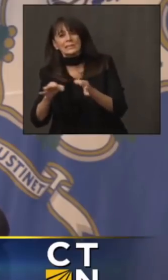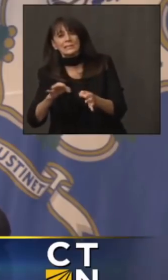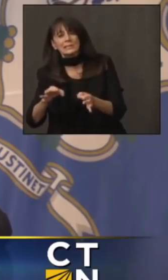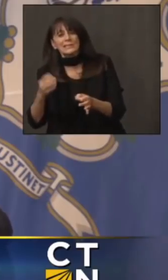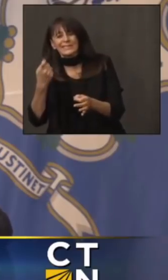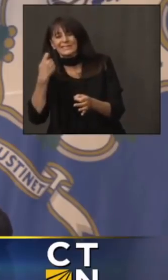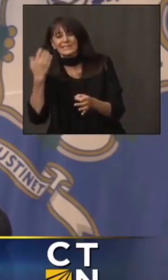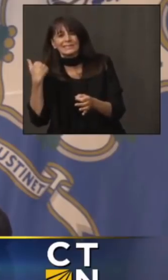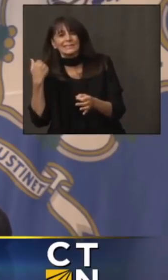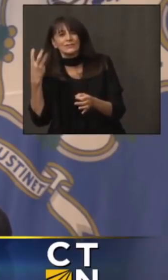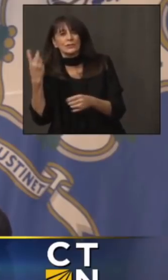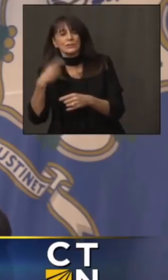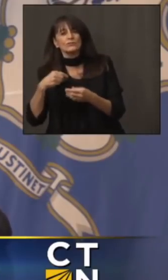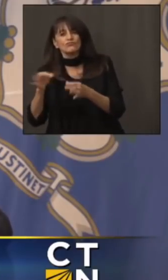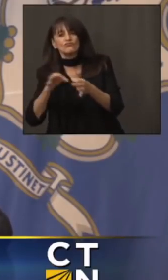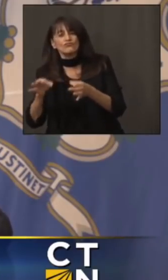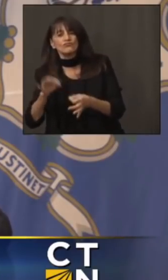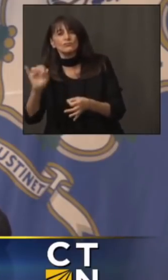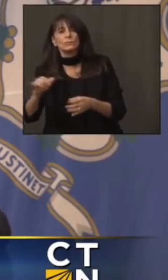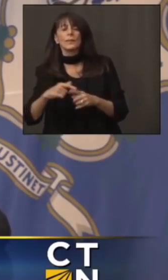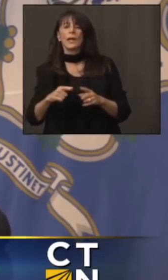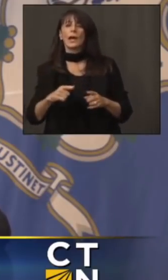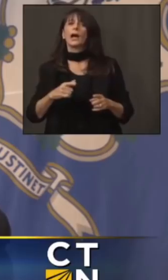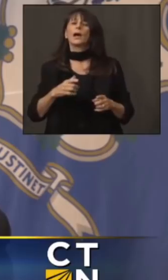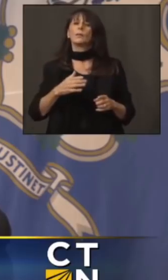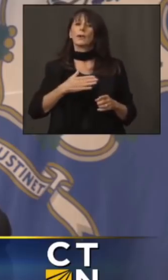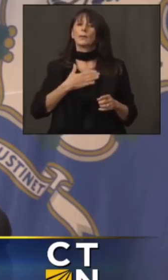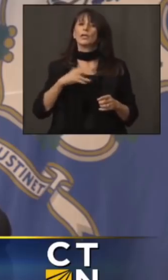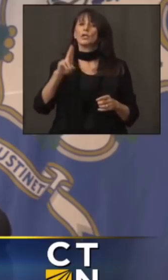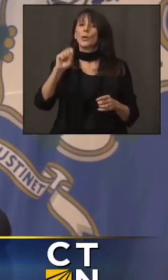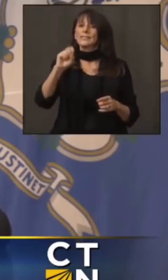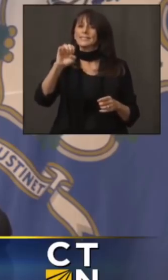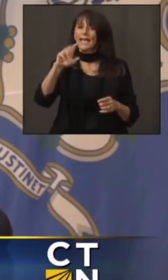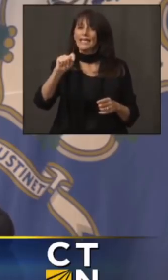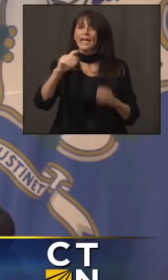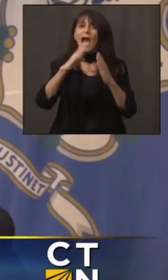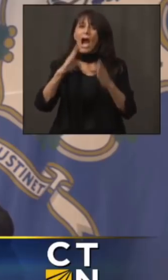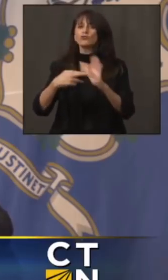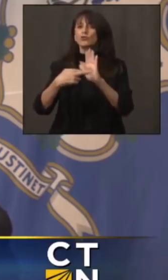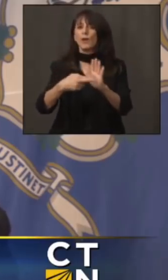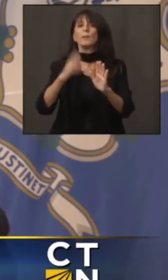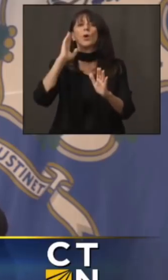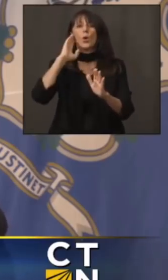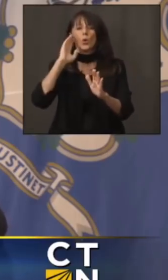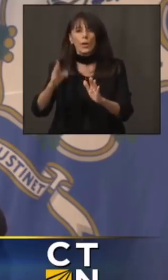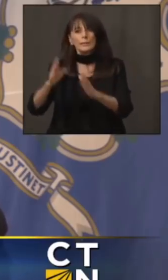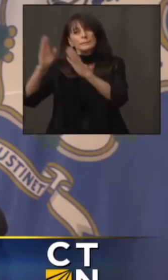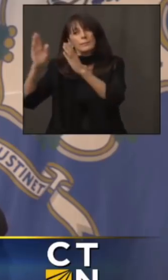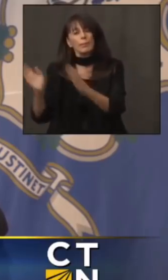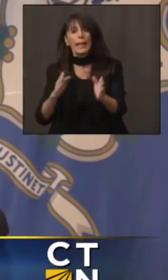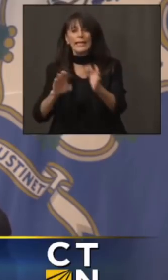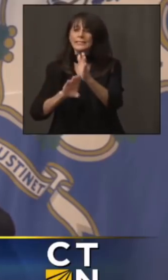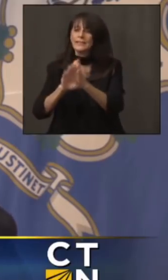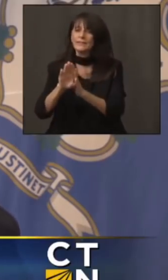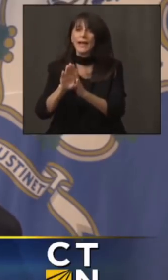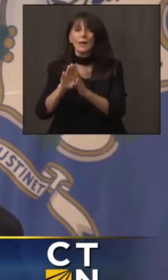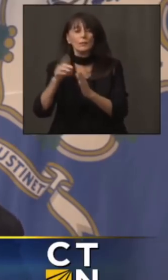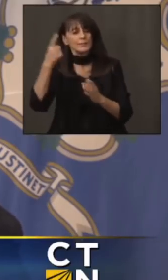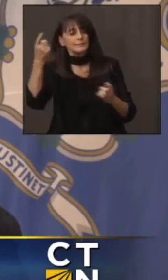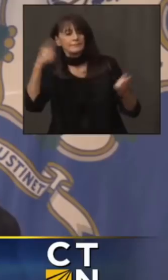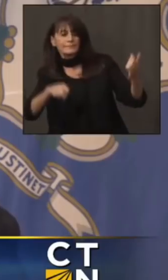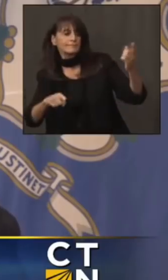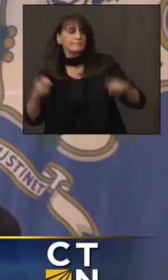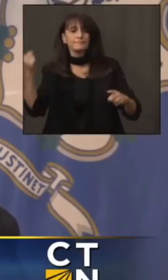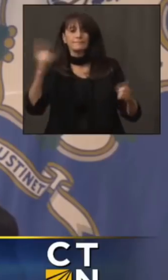really hopeful that the U.S. Senate and the House of Representatives will get their act together and come up with some sort of a compromise